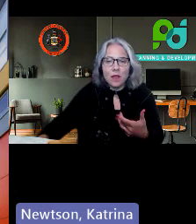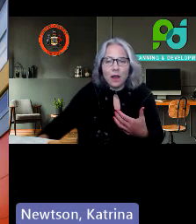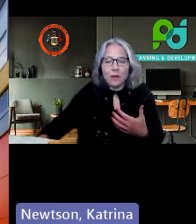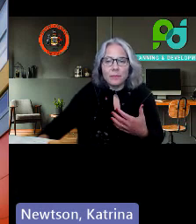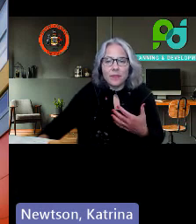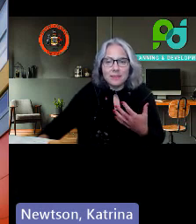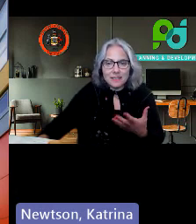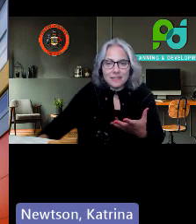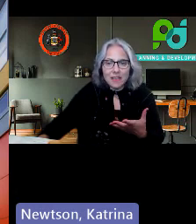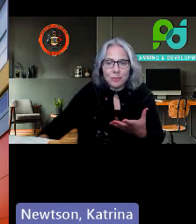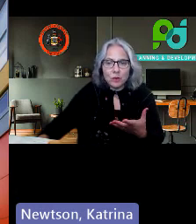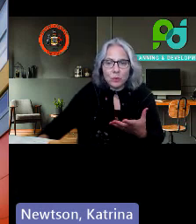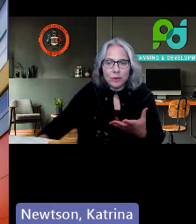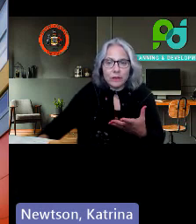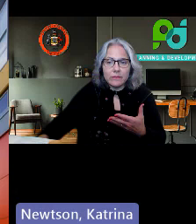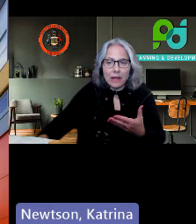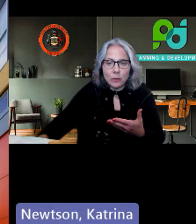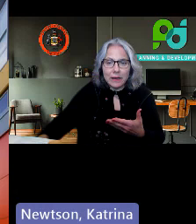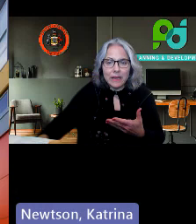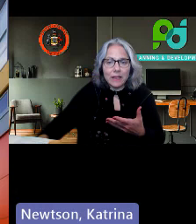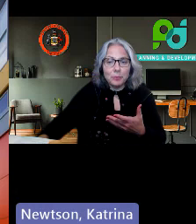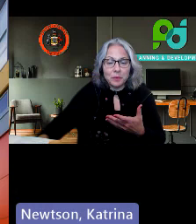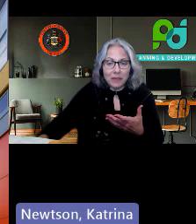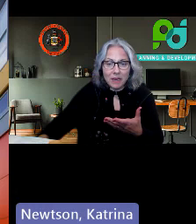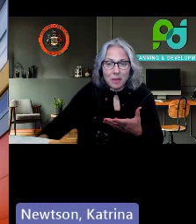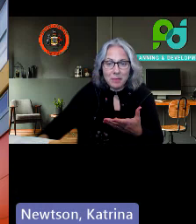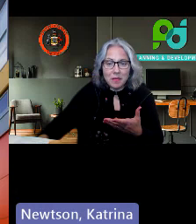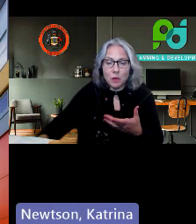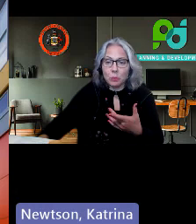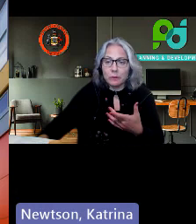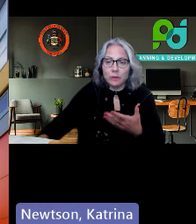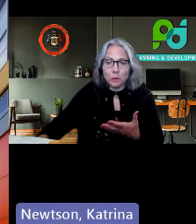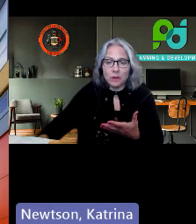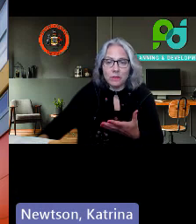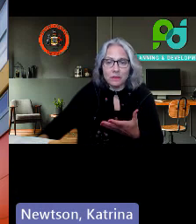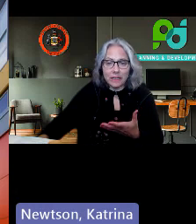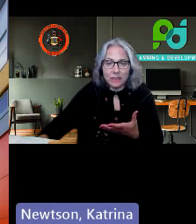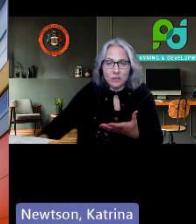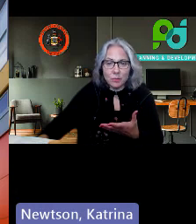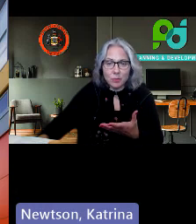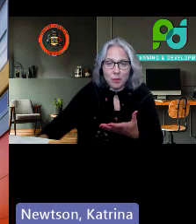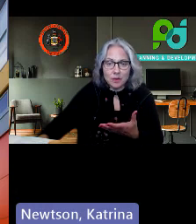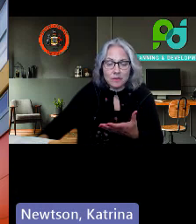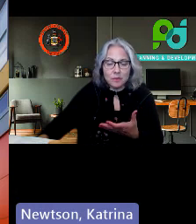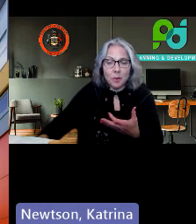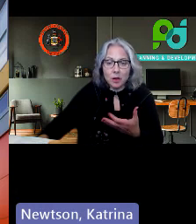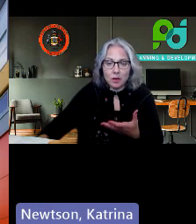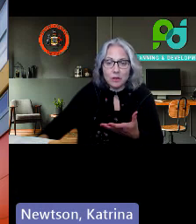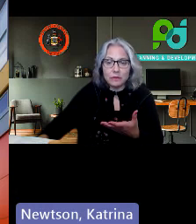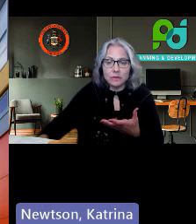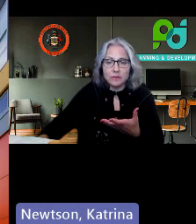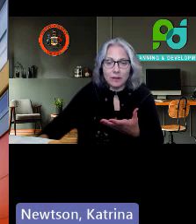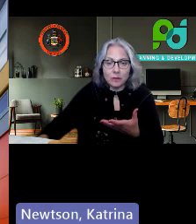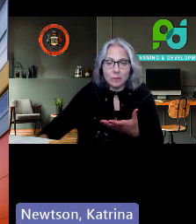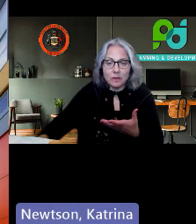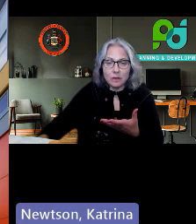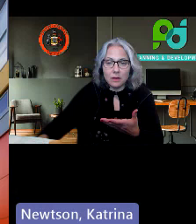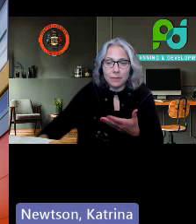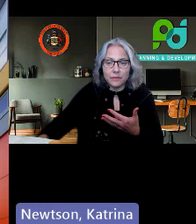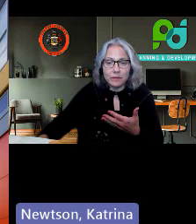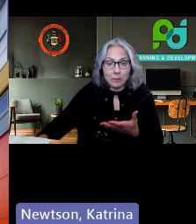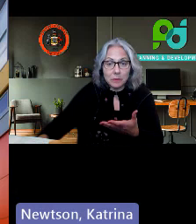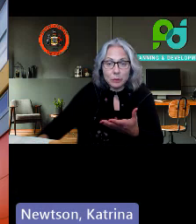So as an example, when evaluating a plan amendment or reviewing the land use components part of